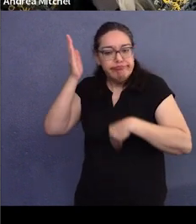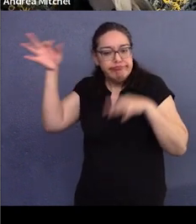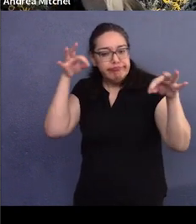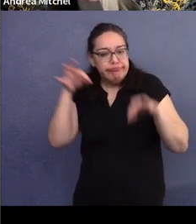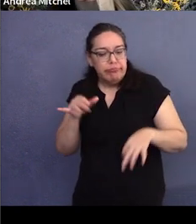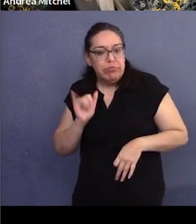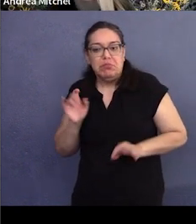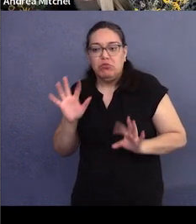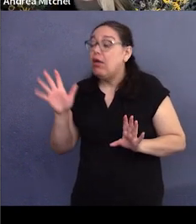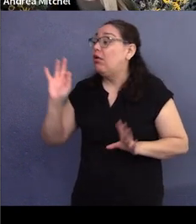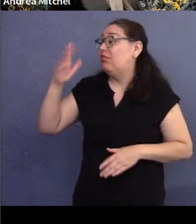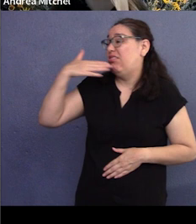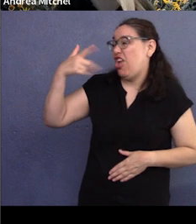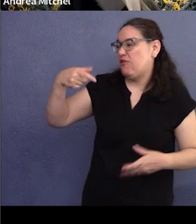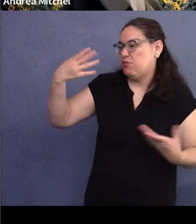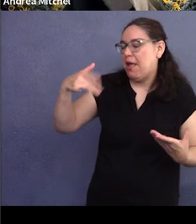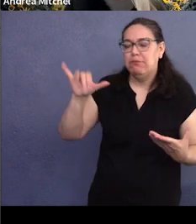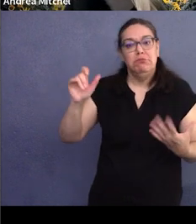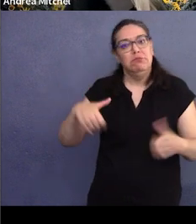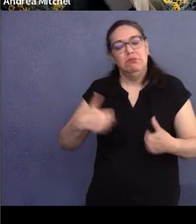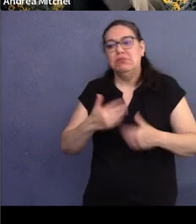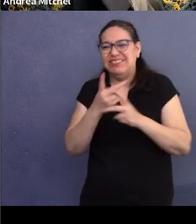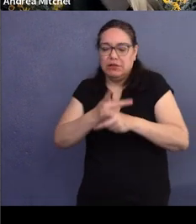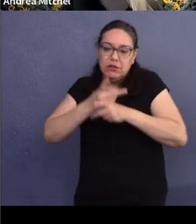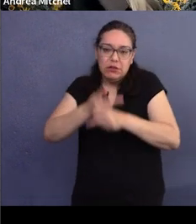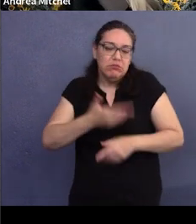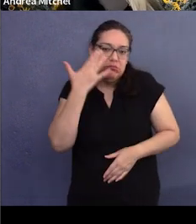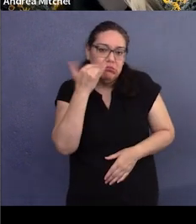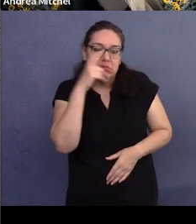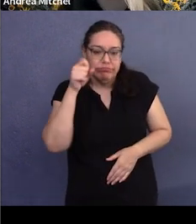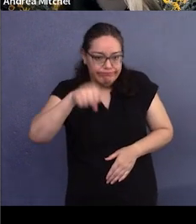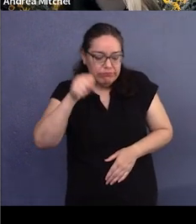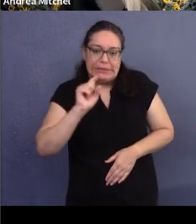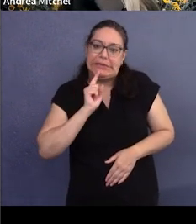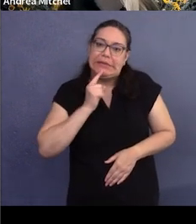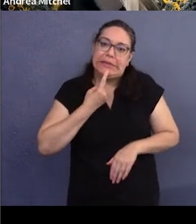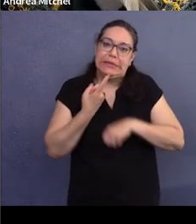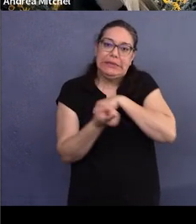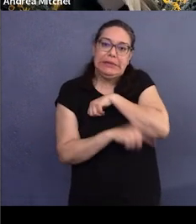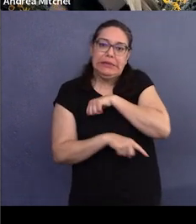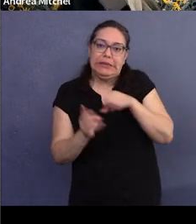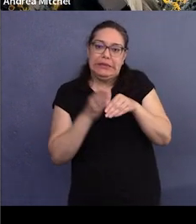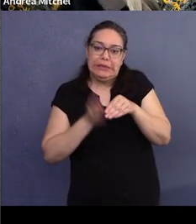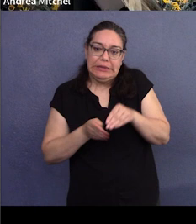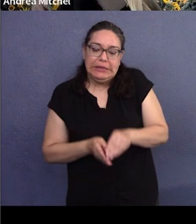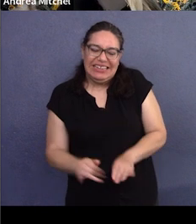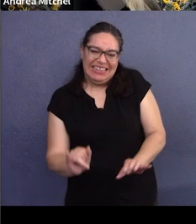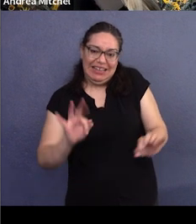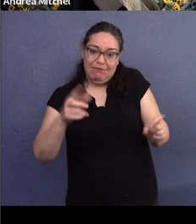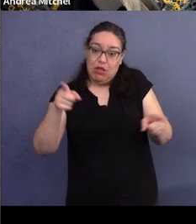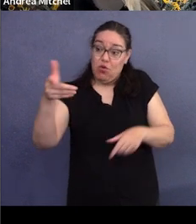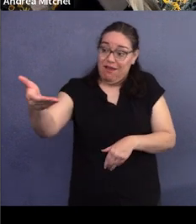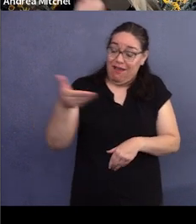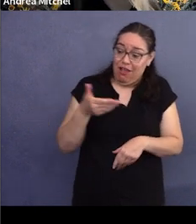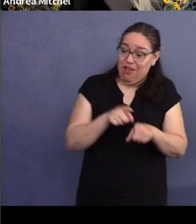bringing that up, Jennifer. Be very careful because there are severe implications if you are hiring someone as an